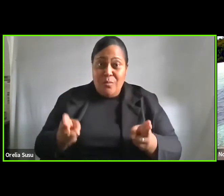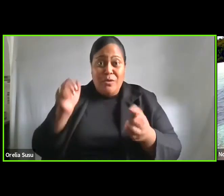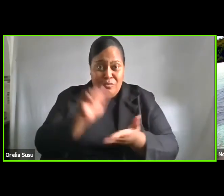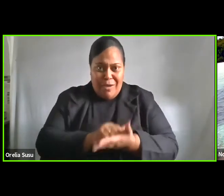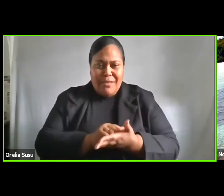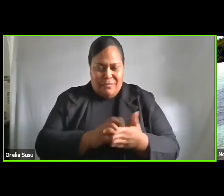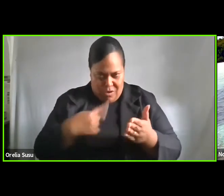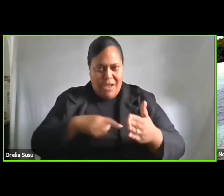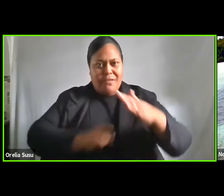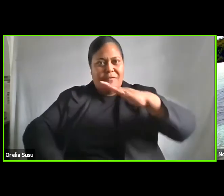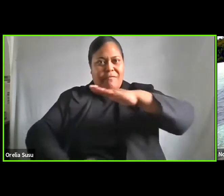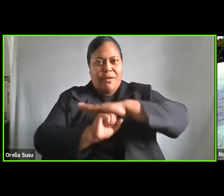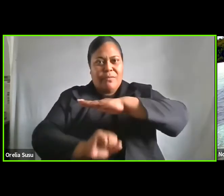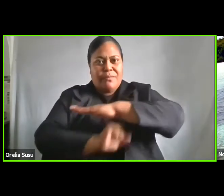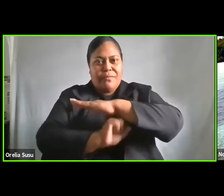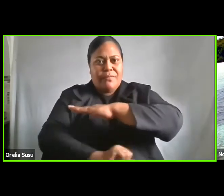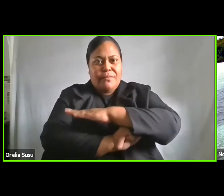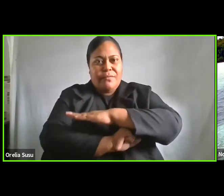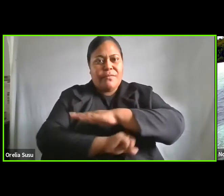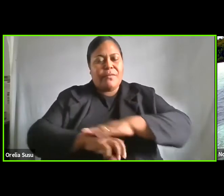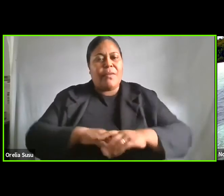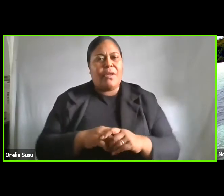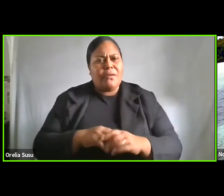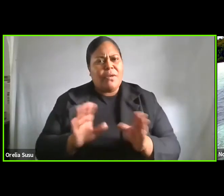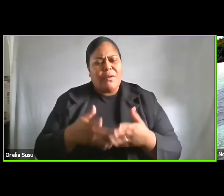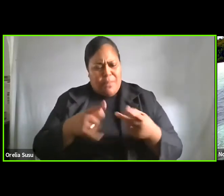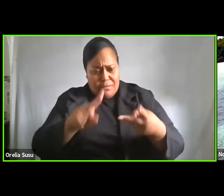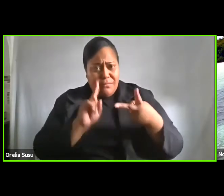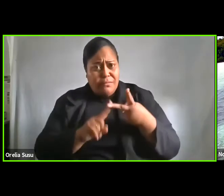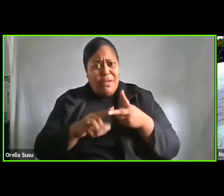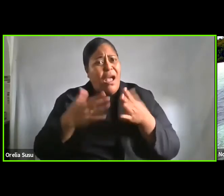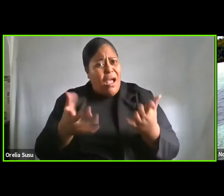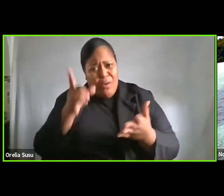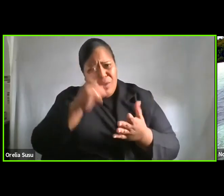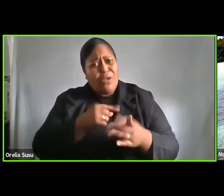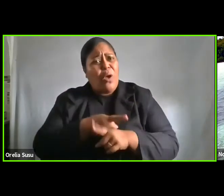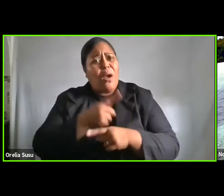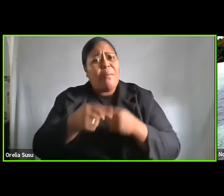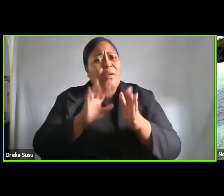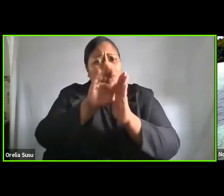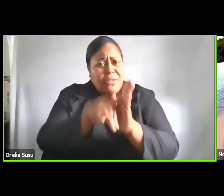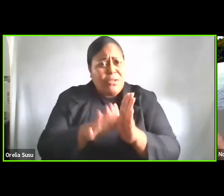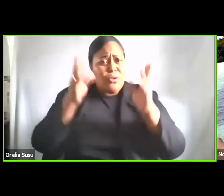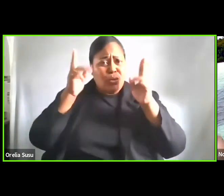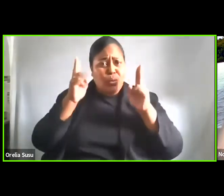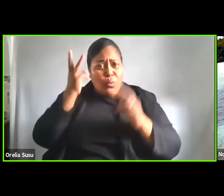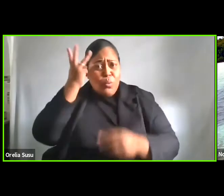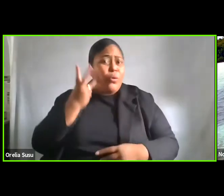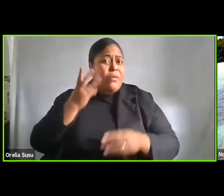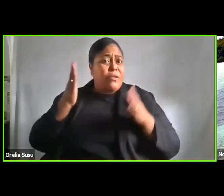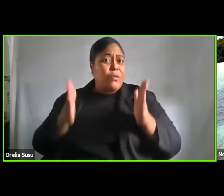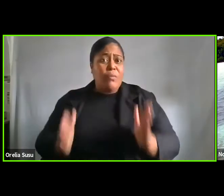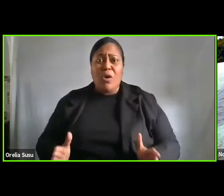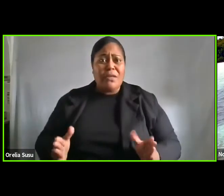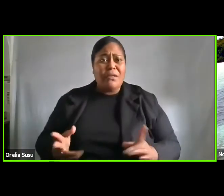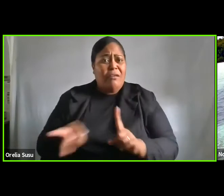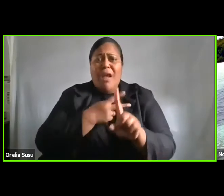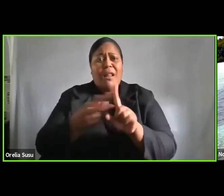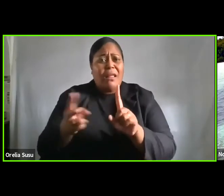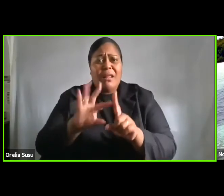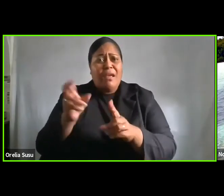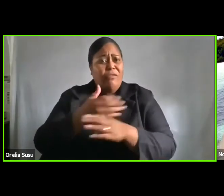part of that is, how can we talk about resilience when women's bodies are just being, you know, are being violated every day,